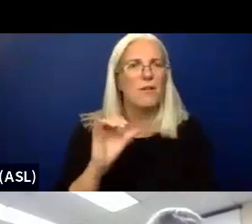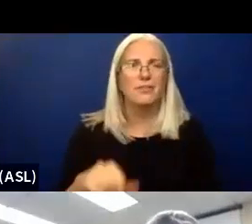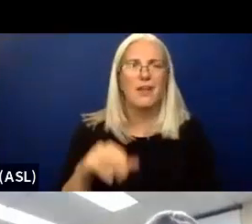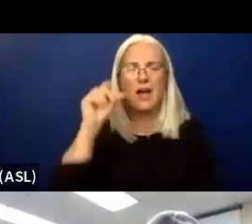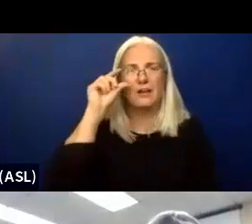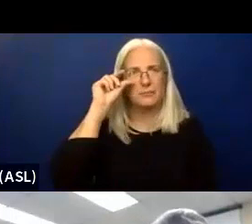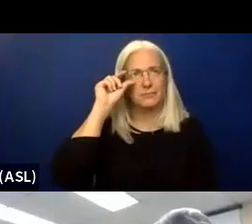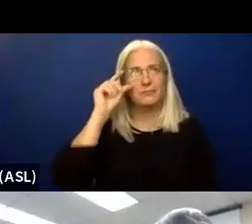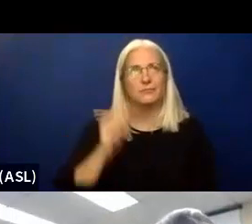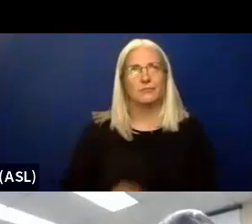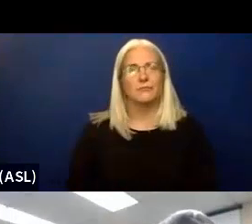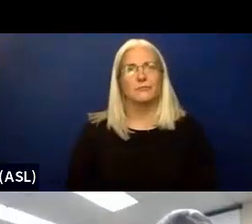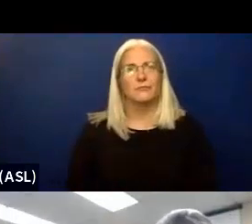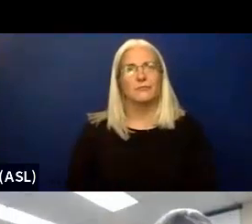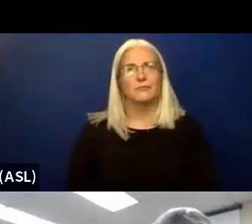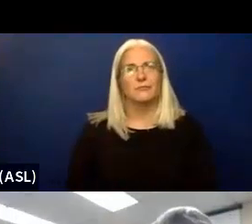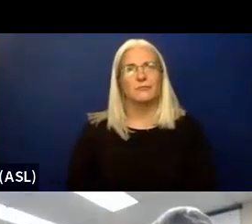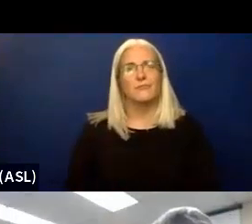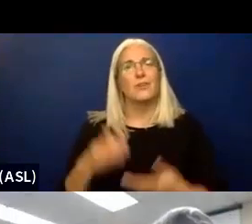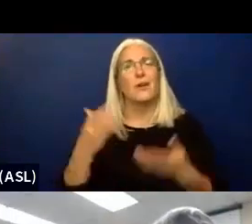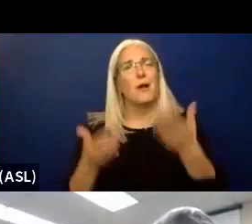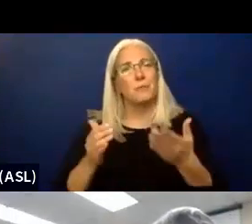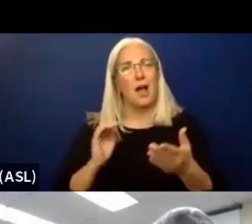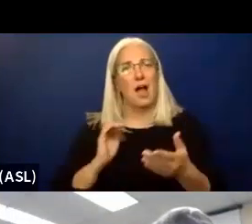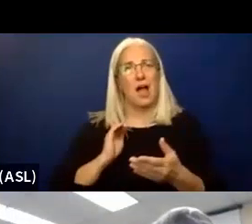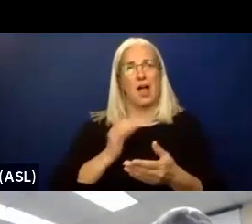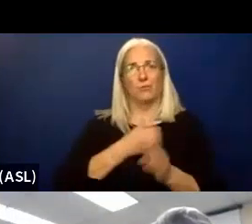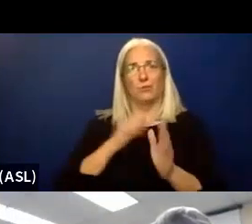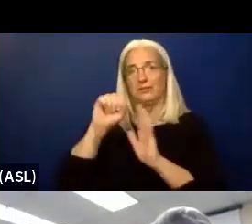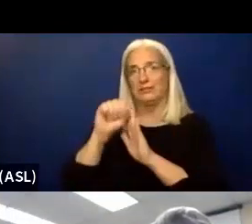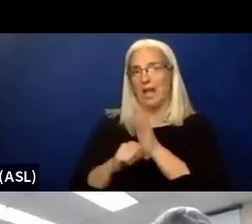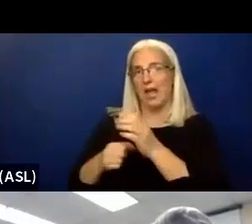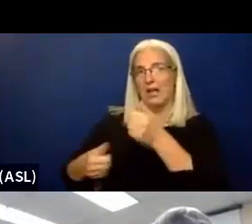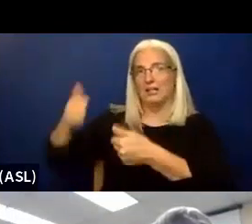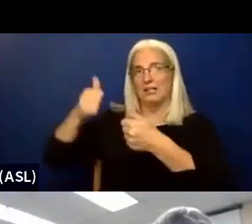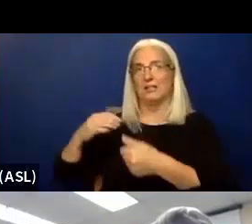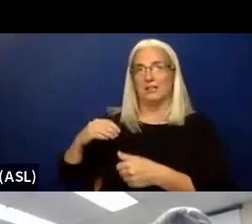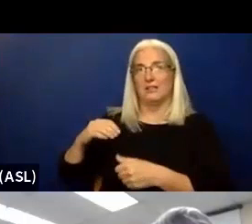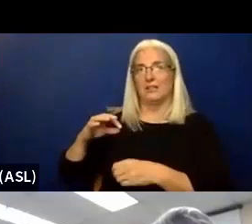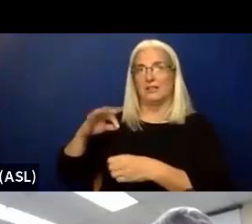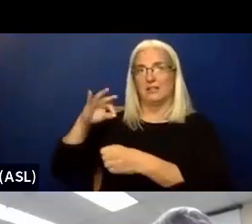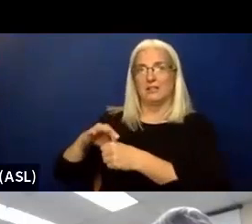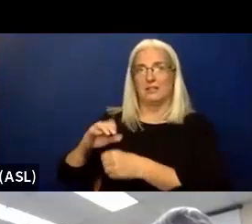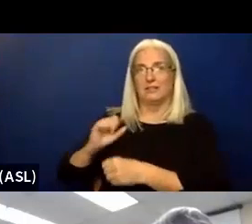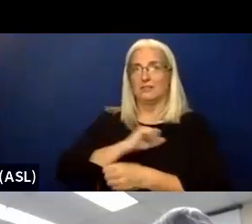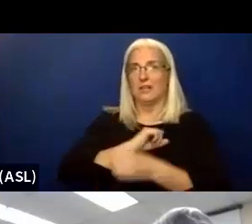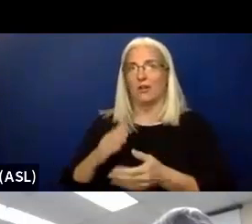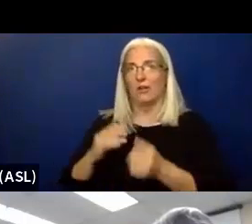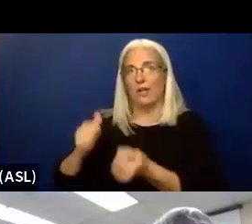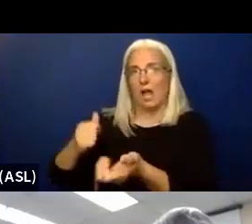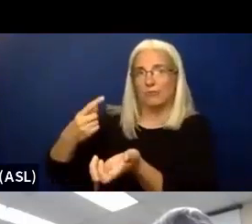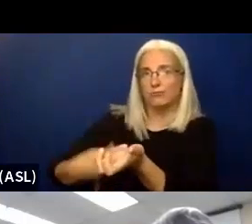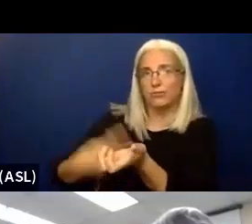potentially have our state electeds work on that and conversations with the governor and conversations with our public health